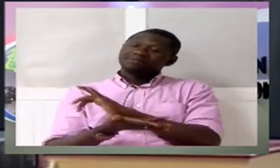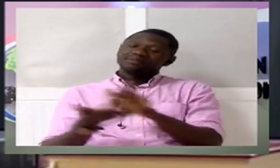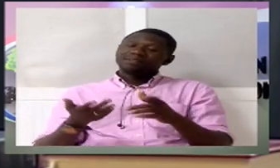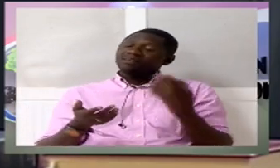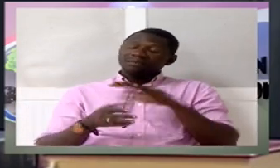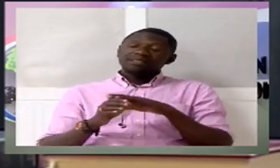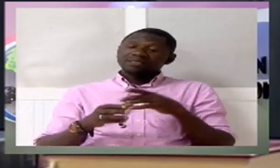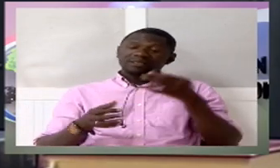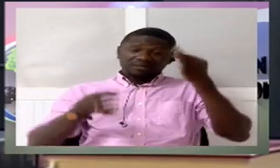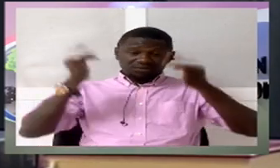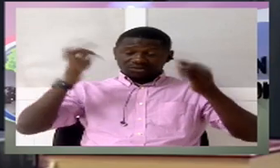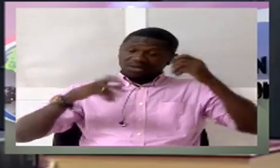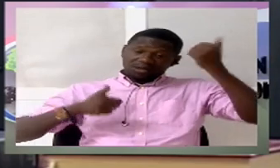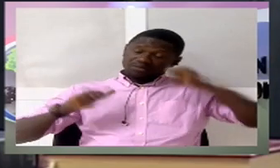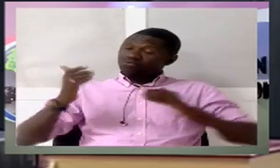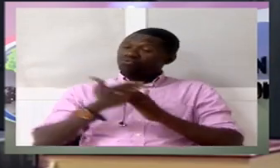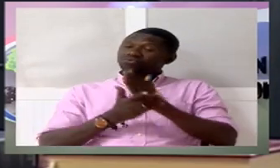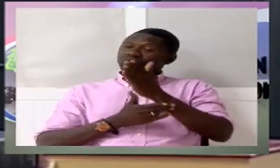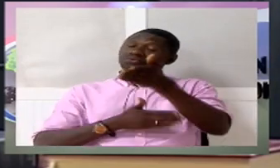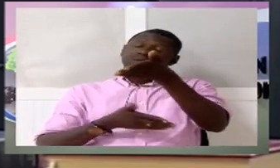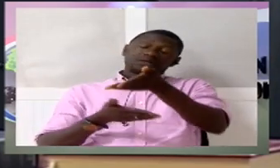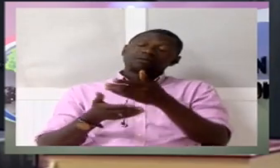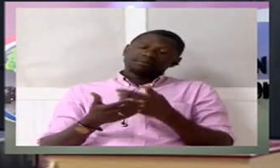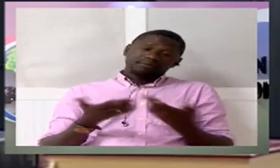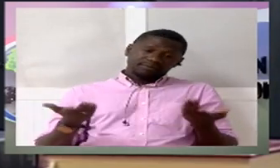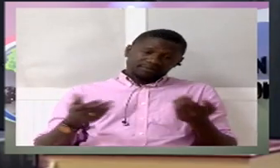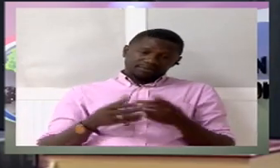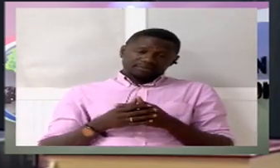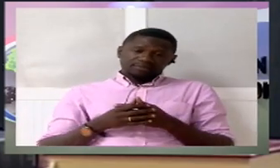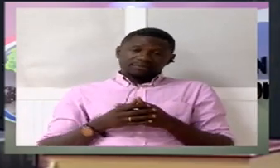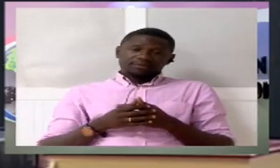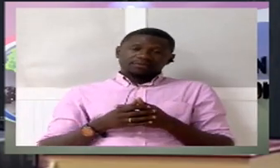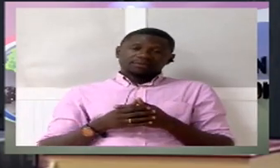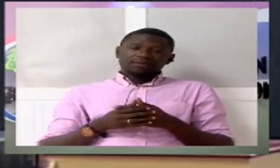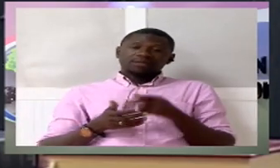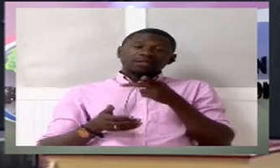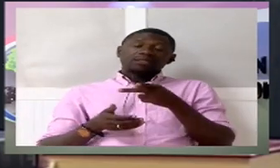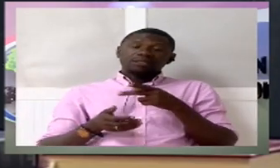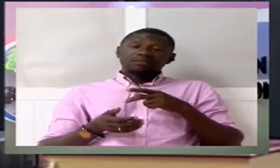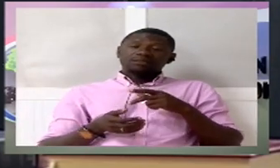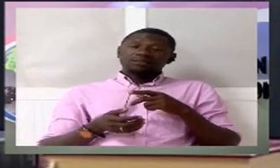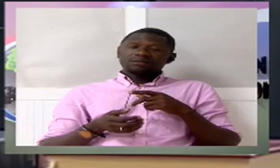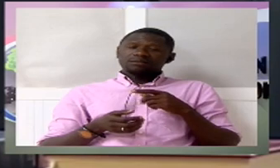in the courts. This prompted our lawyer, Antuman Gay,